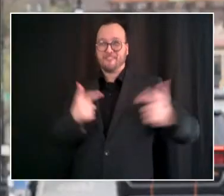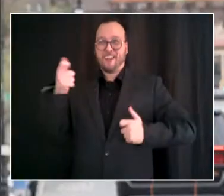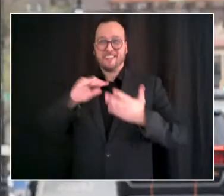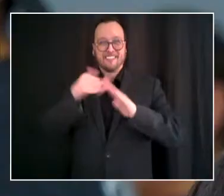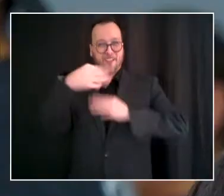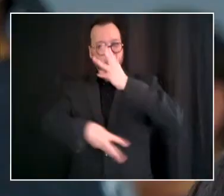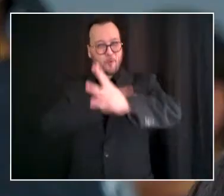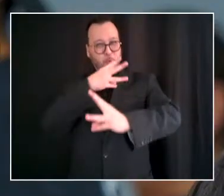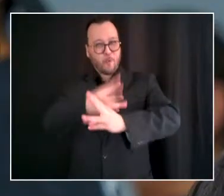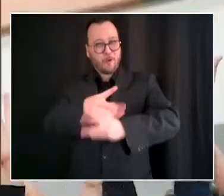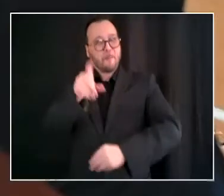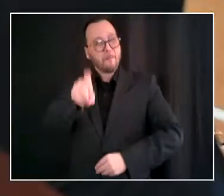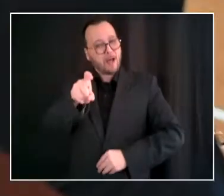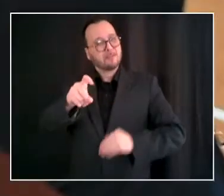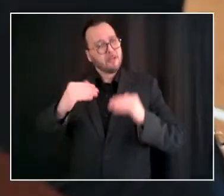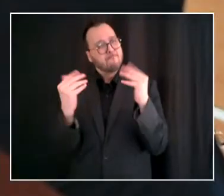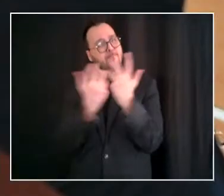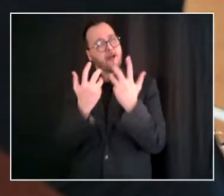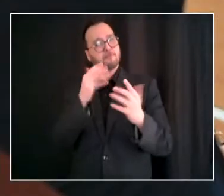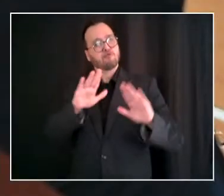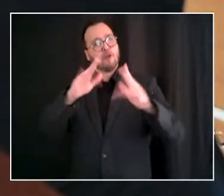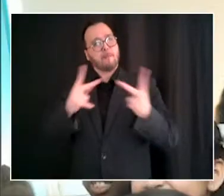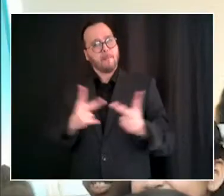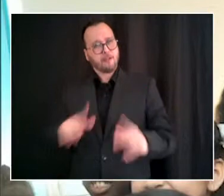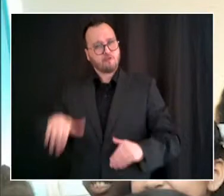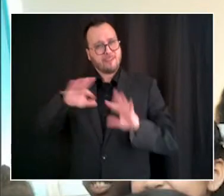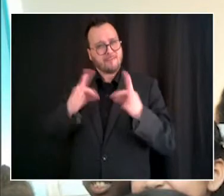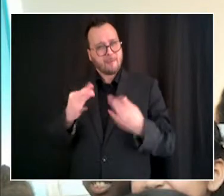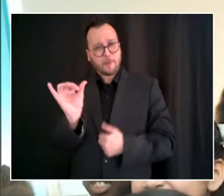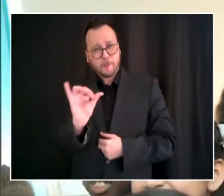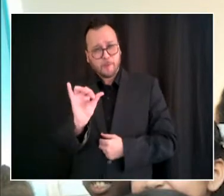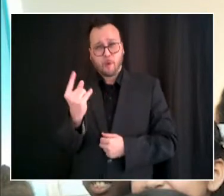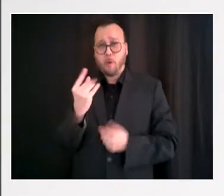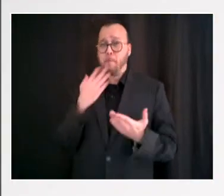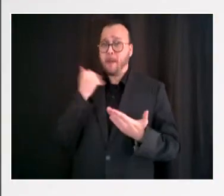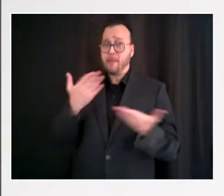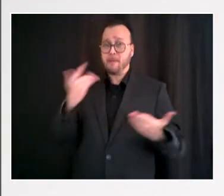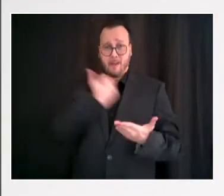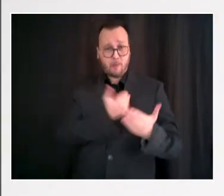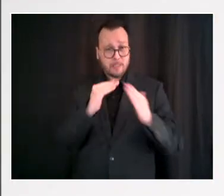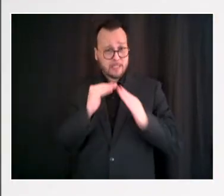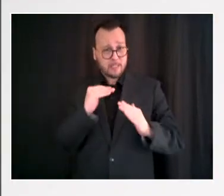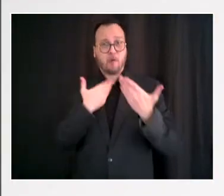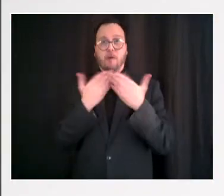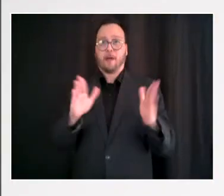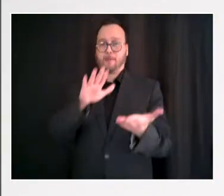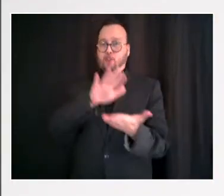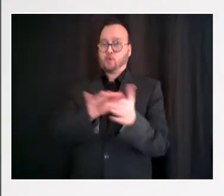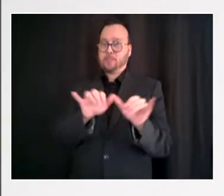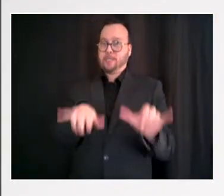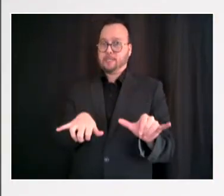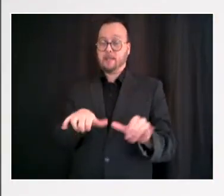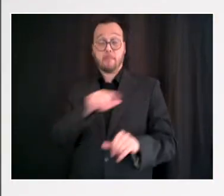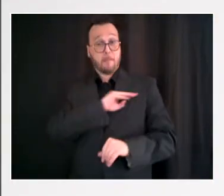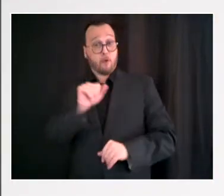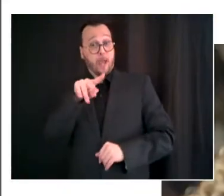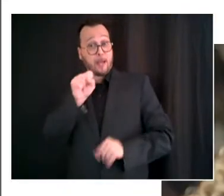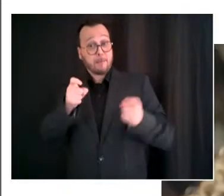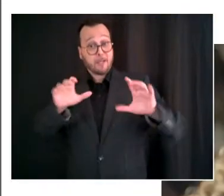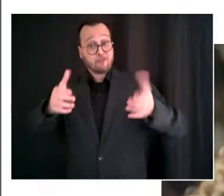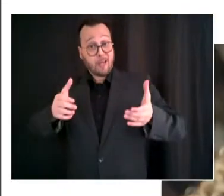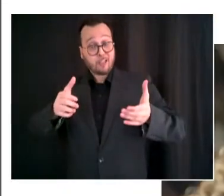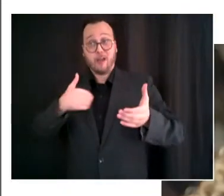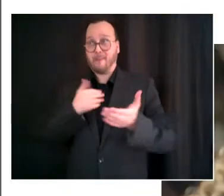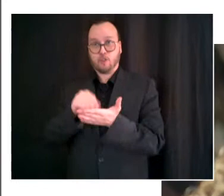to raise a family too. One of the greatest things about the city is our public school system, and the Adams administration has put our students' needs front and